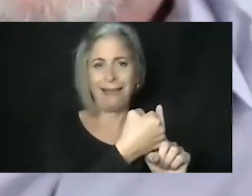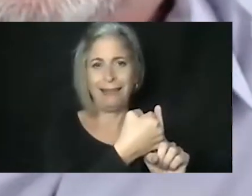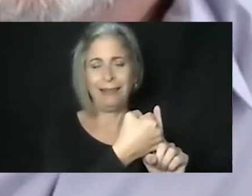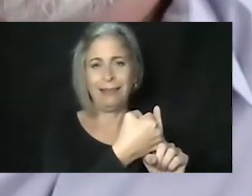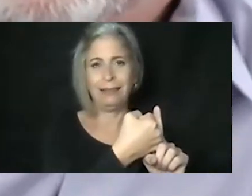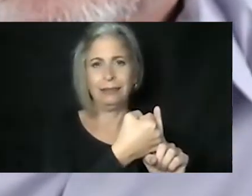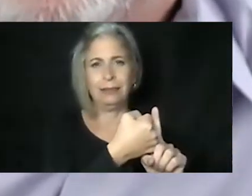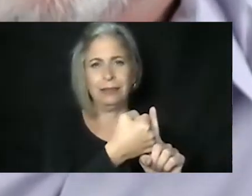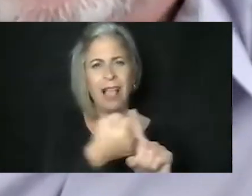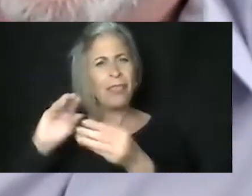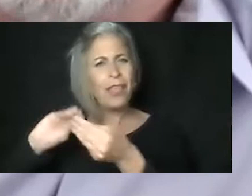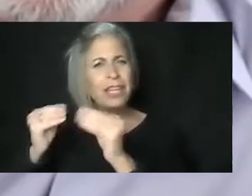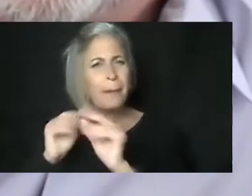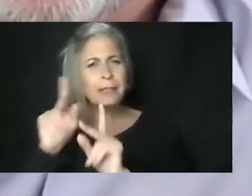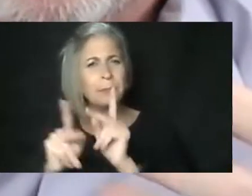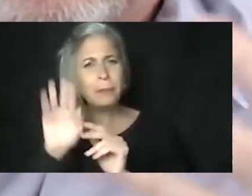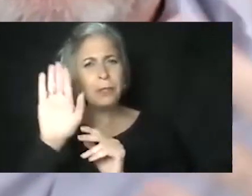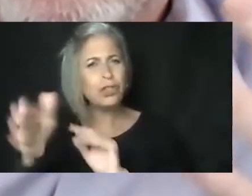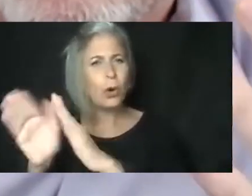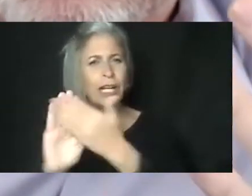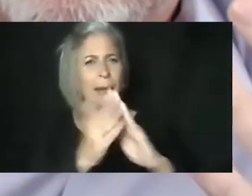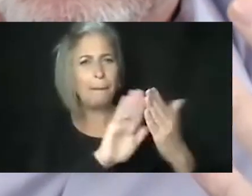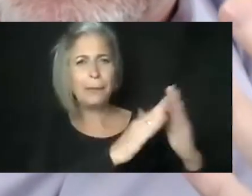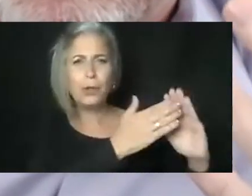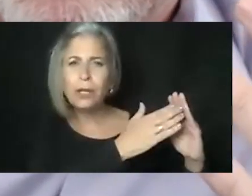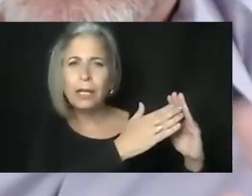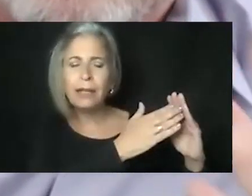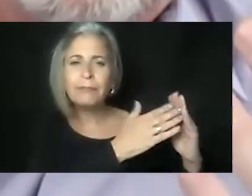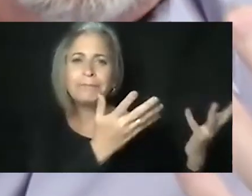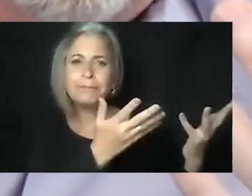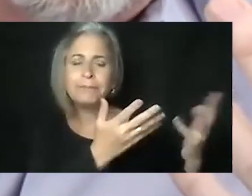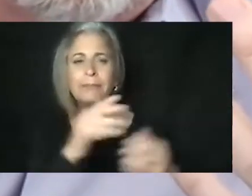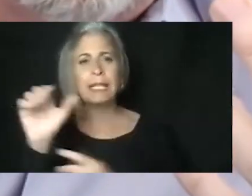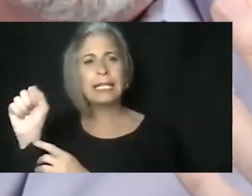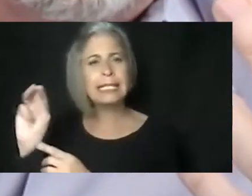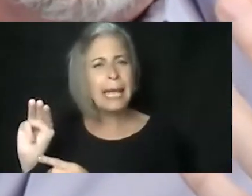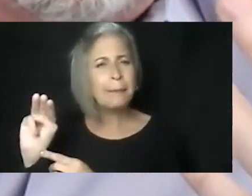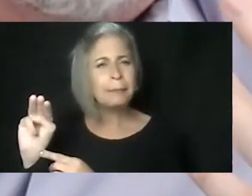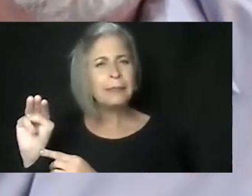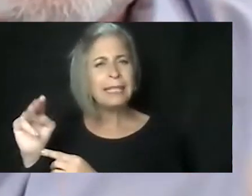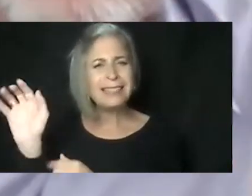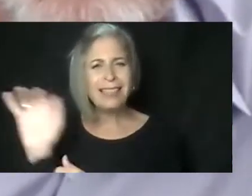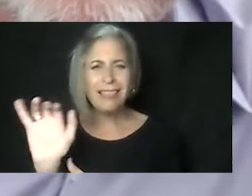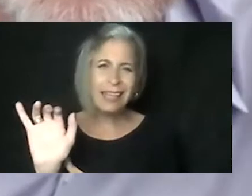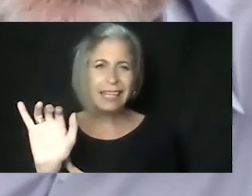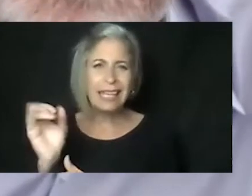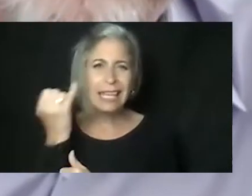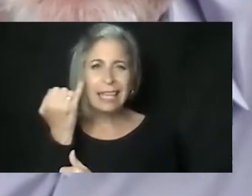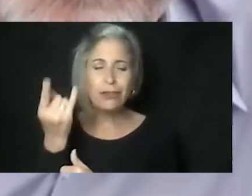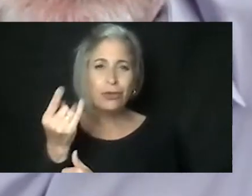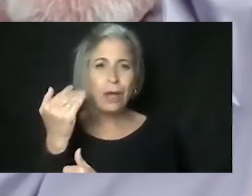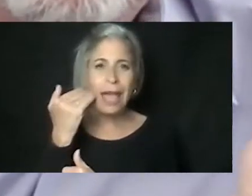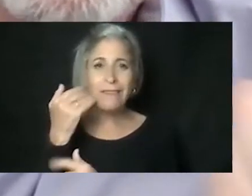we're talking about the numbers of people in your community, and it kind of seemed, Sam, like if there's any way that you guys were going to